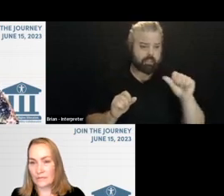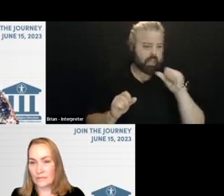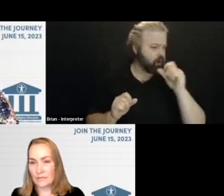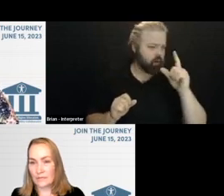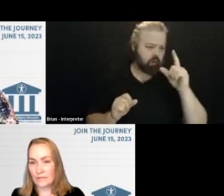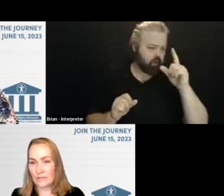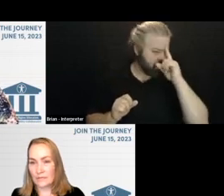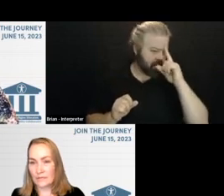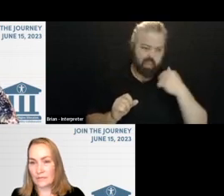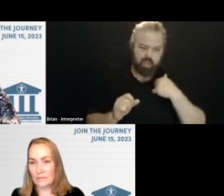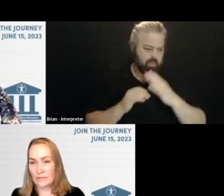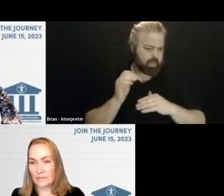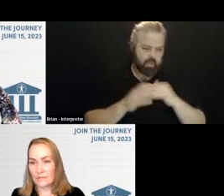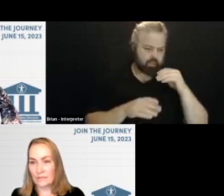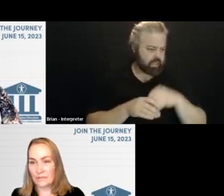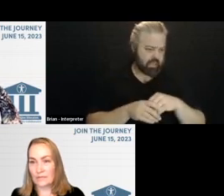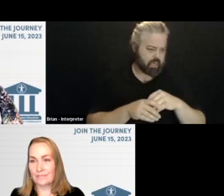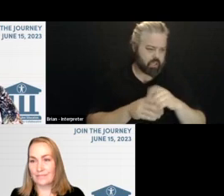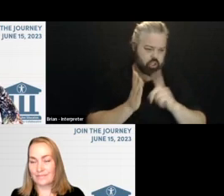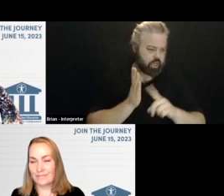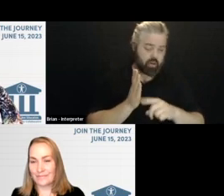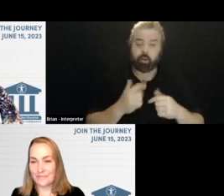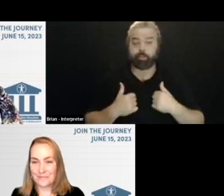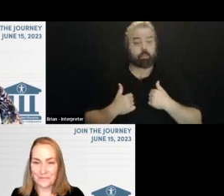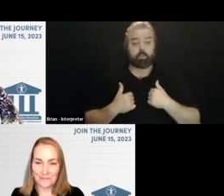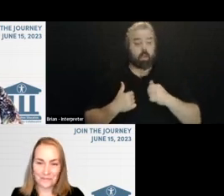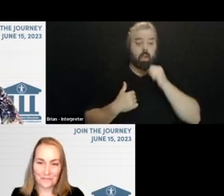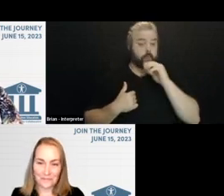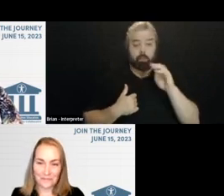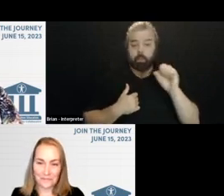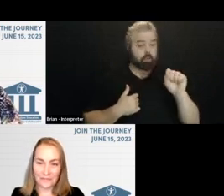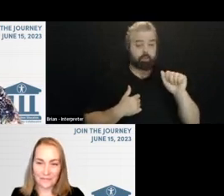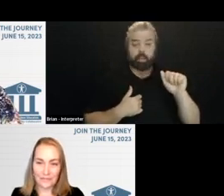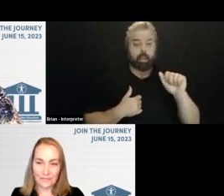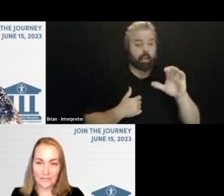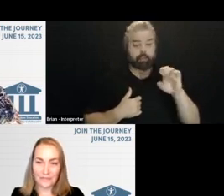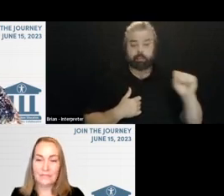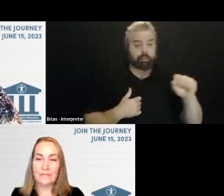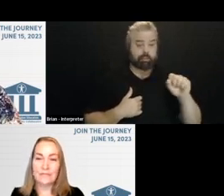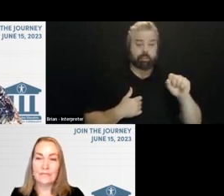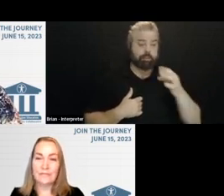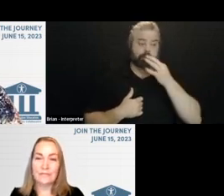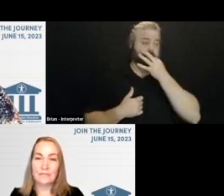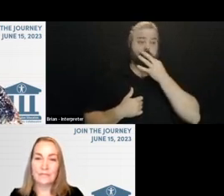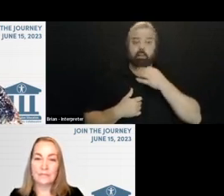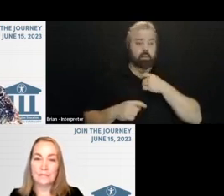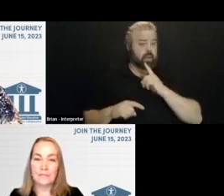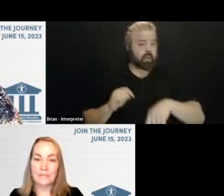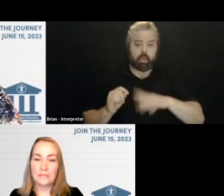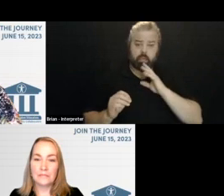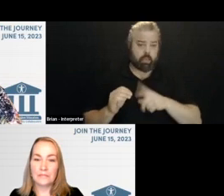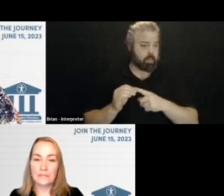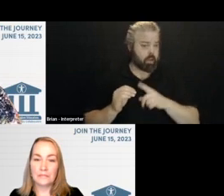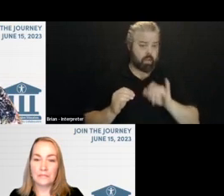not a Microsoft Access aficionado. I apologize. I cannot speak to MS Access. If